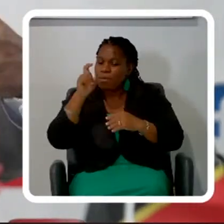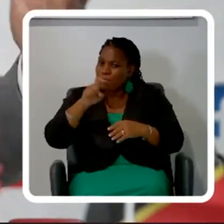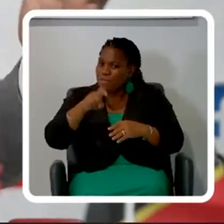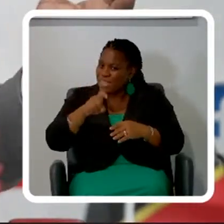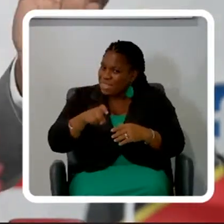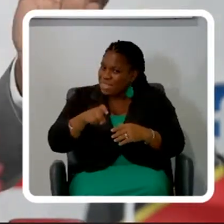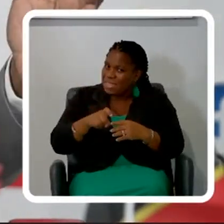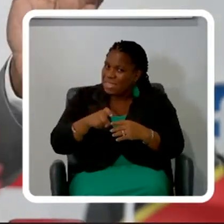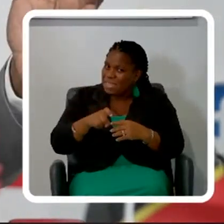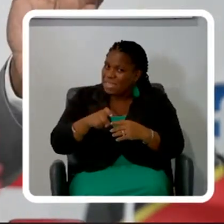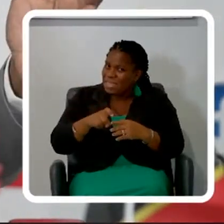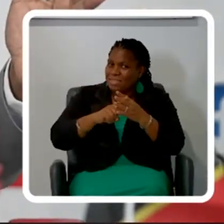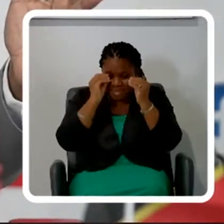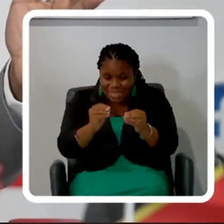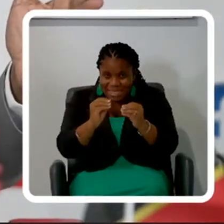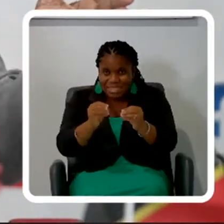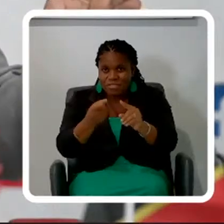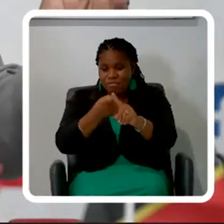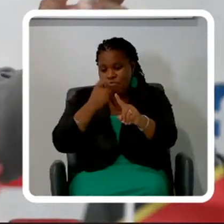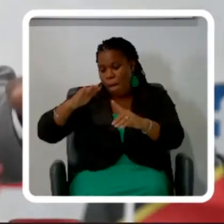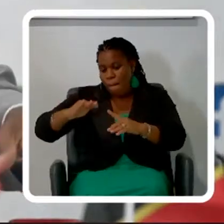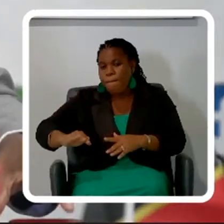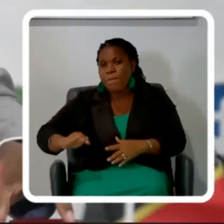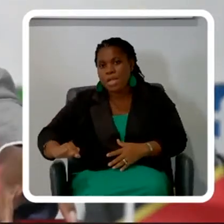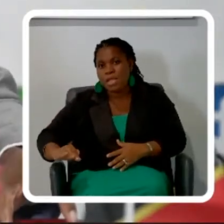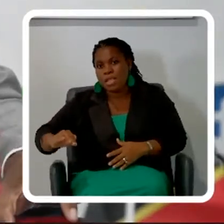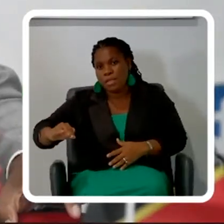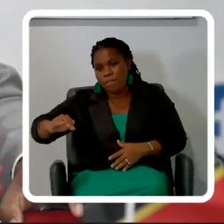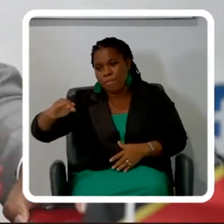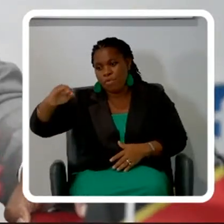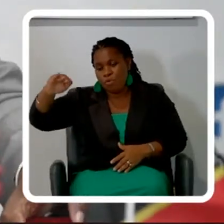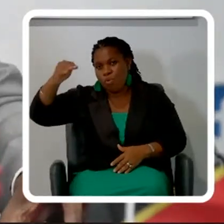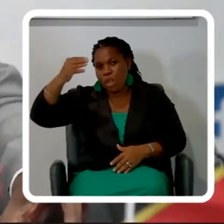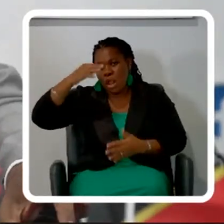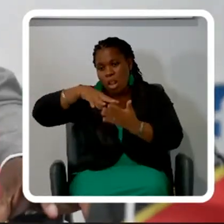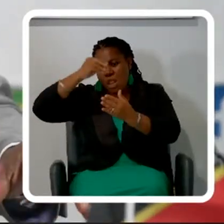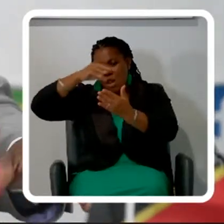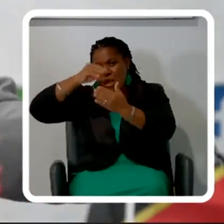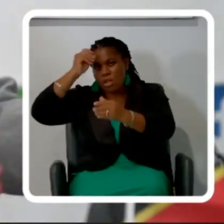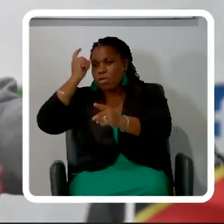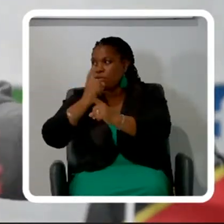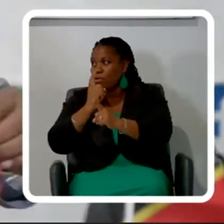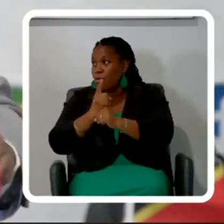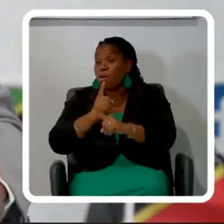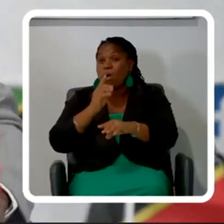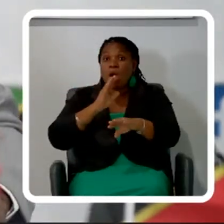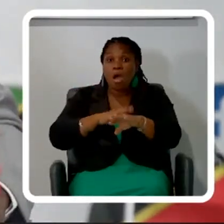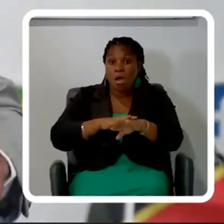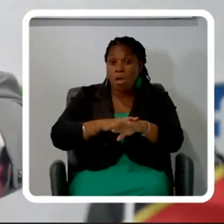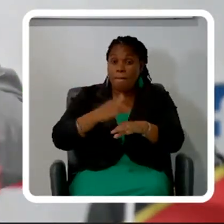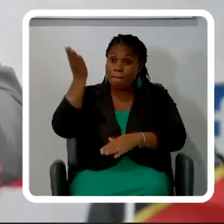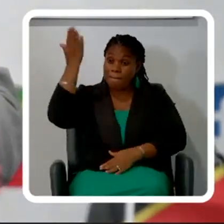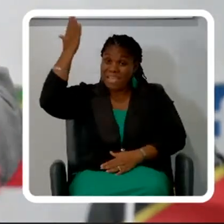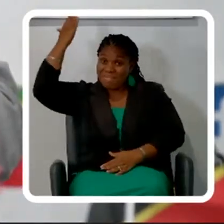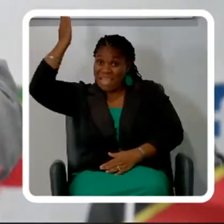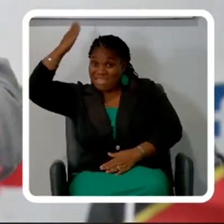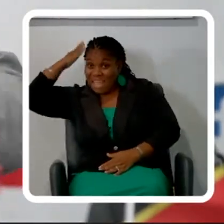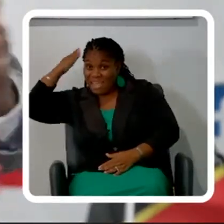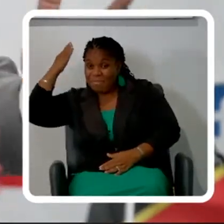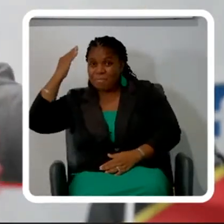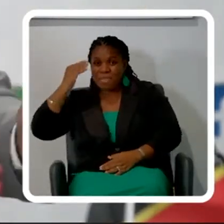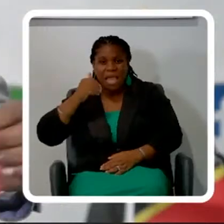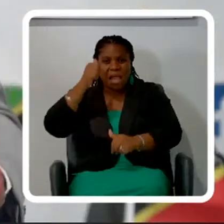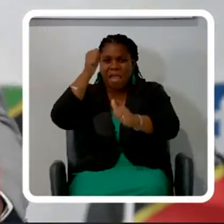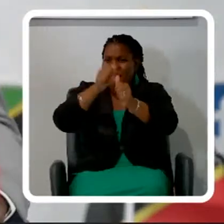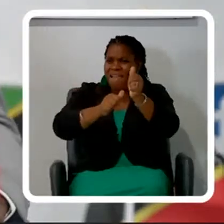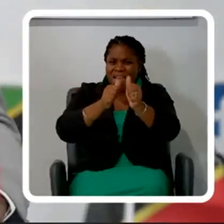want the wholesome development. I mean, on Sundays, in the old days, everybody had to go Sunday school. You go in Sunday school from